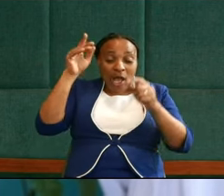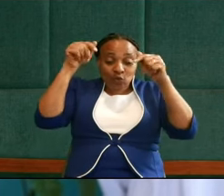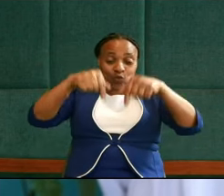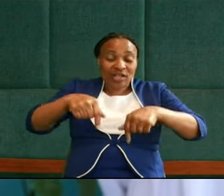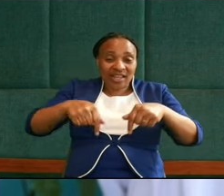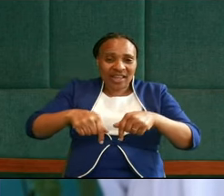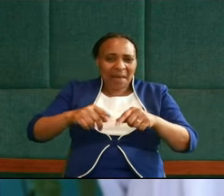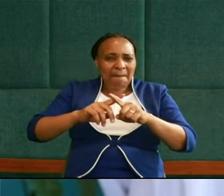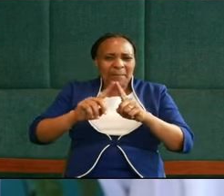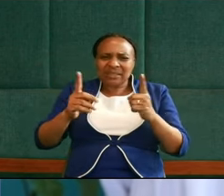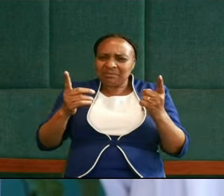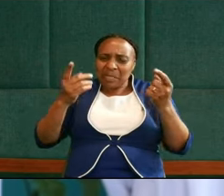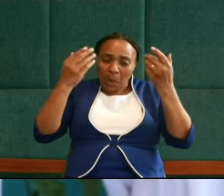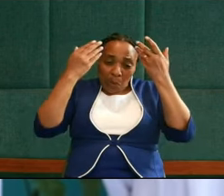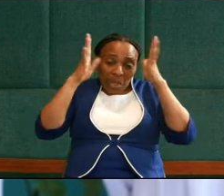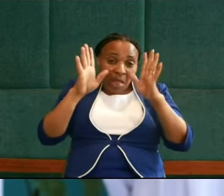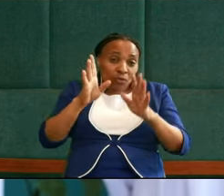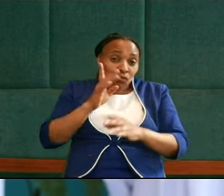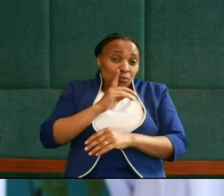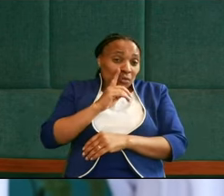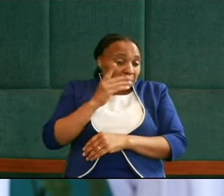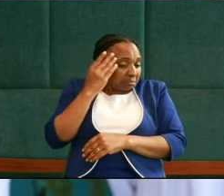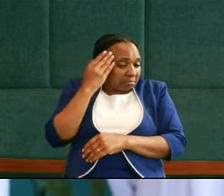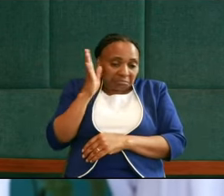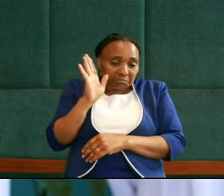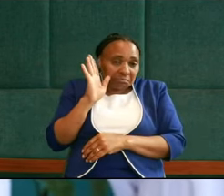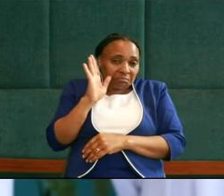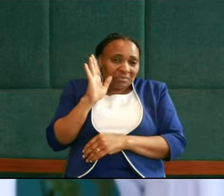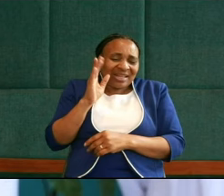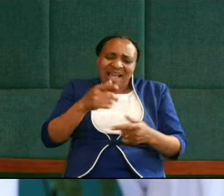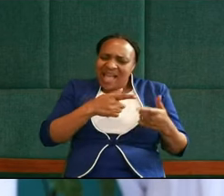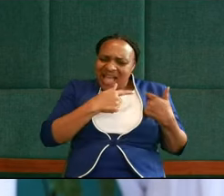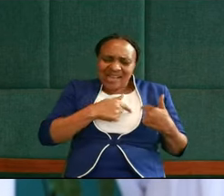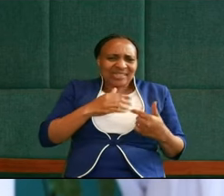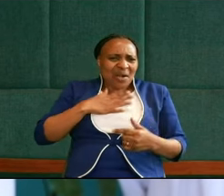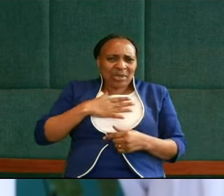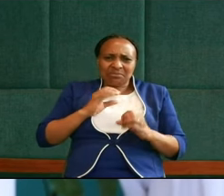today. But we don't know tomorrow. It's not in your hands.